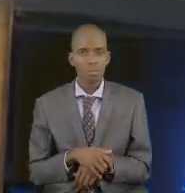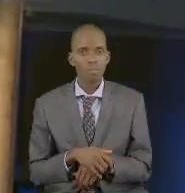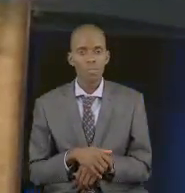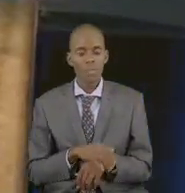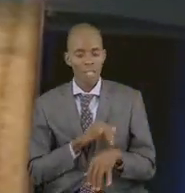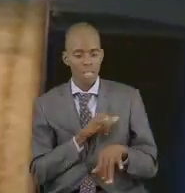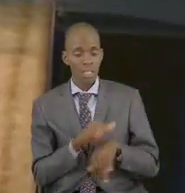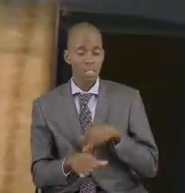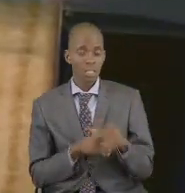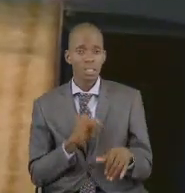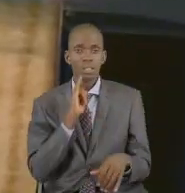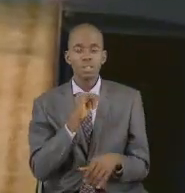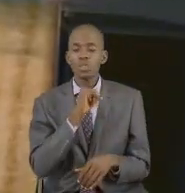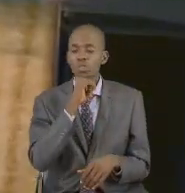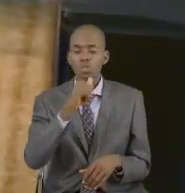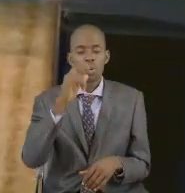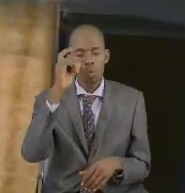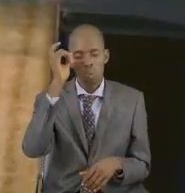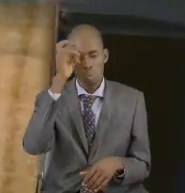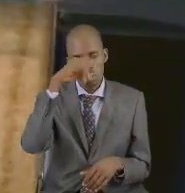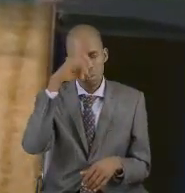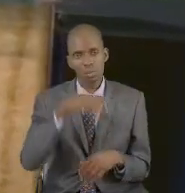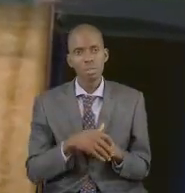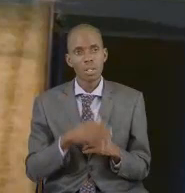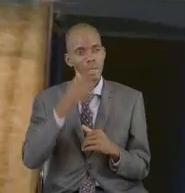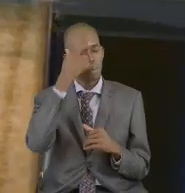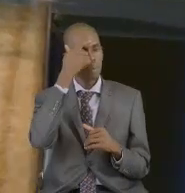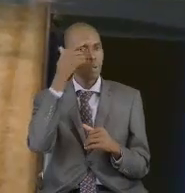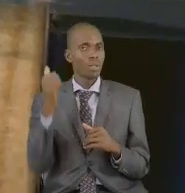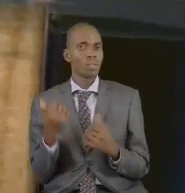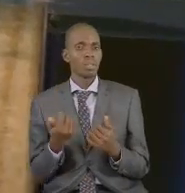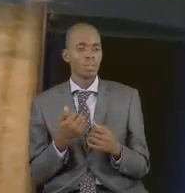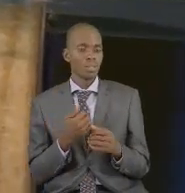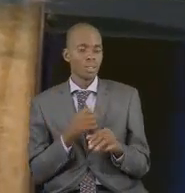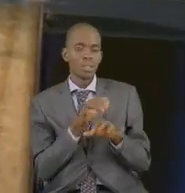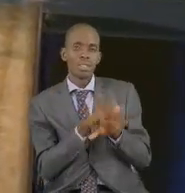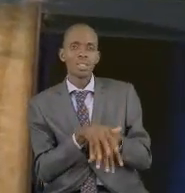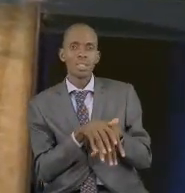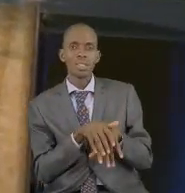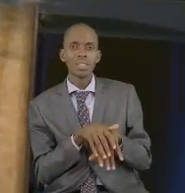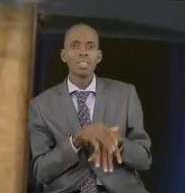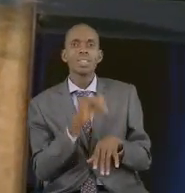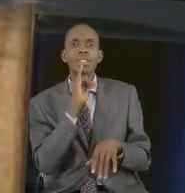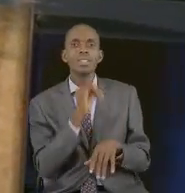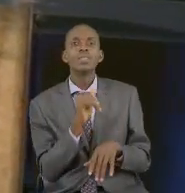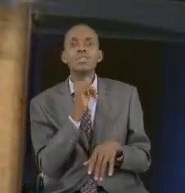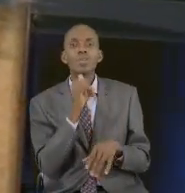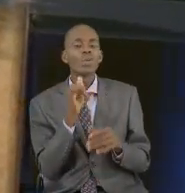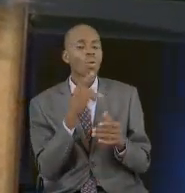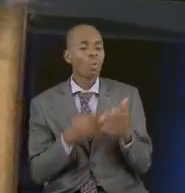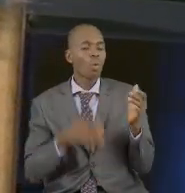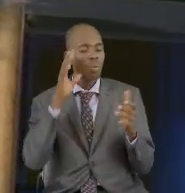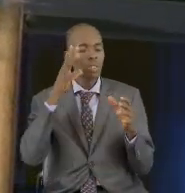Deception is not wisdom. Because deception is not the wisdom that will take you to